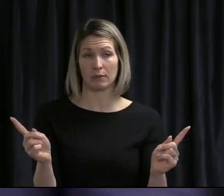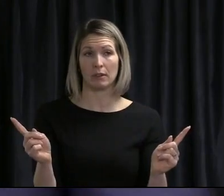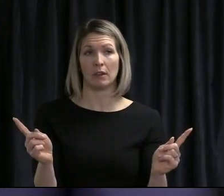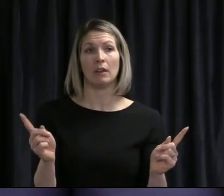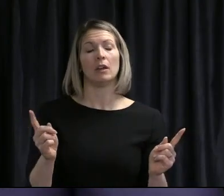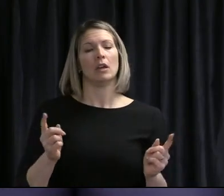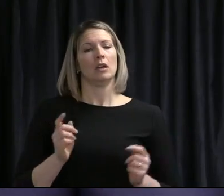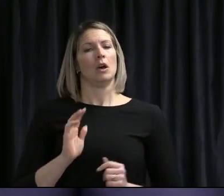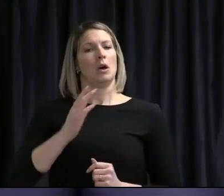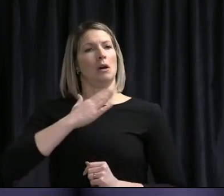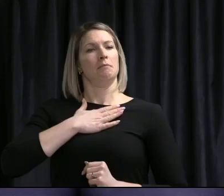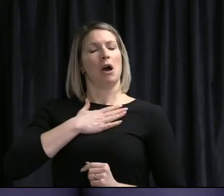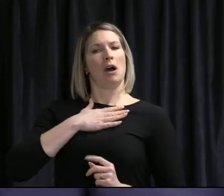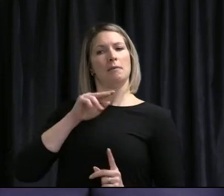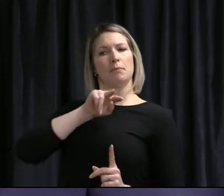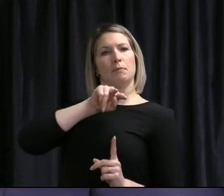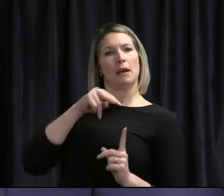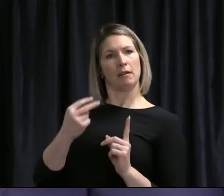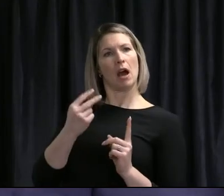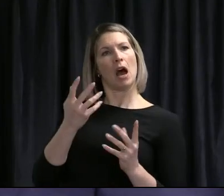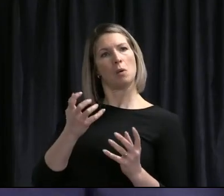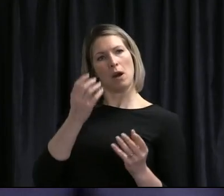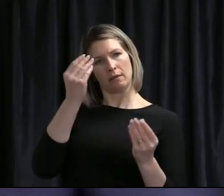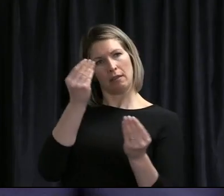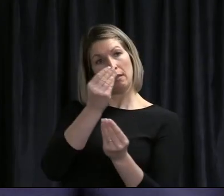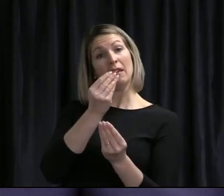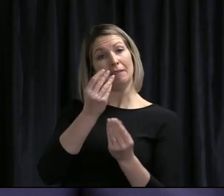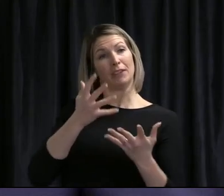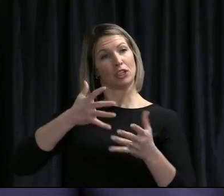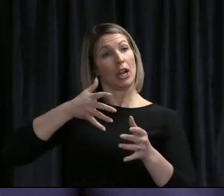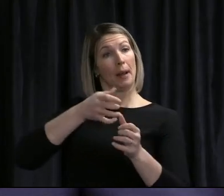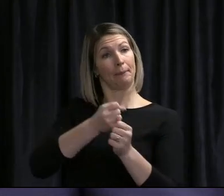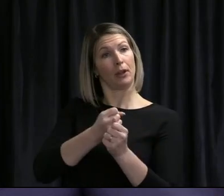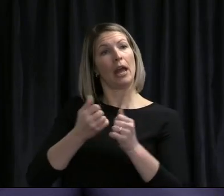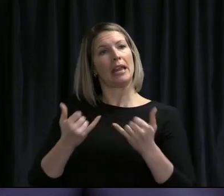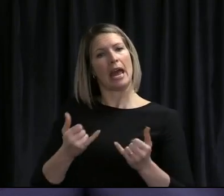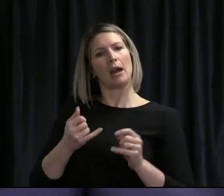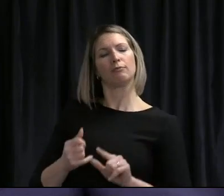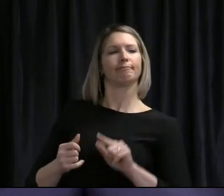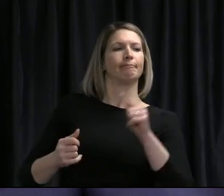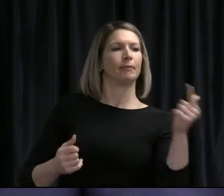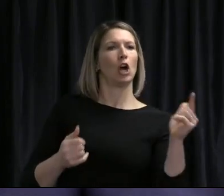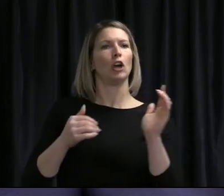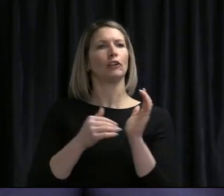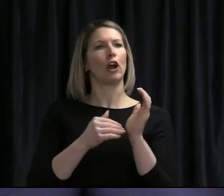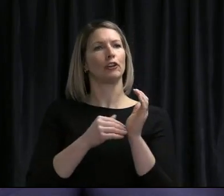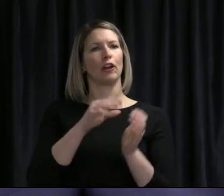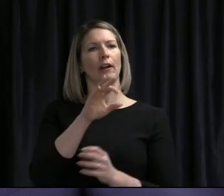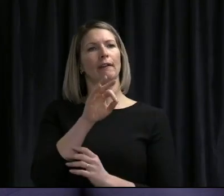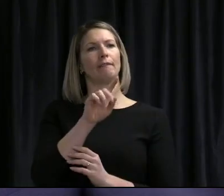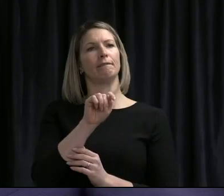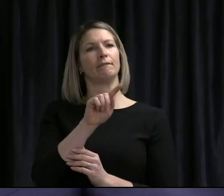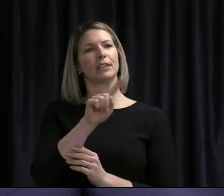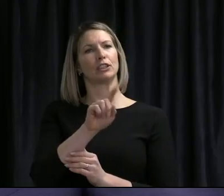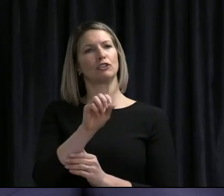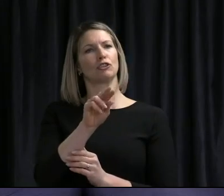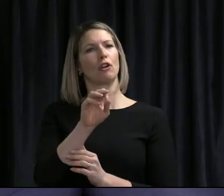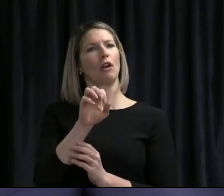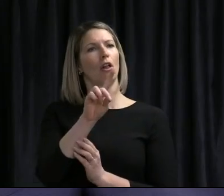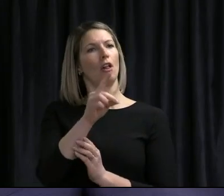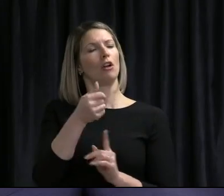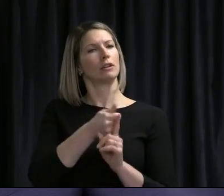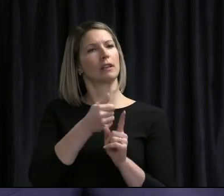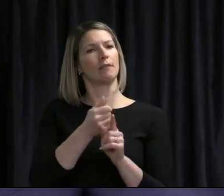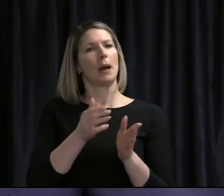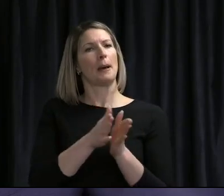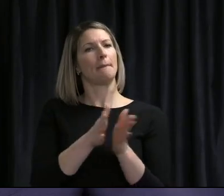a public health point of view, I'd like to turn it over to our Chief Medical Officer of Health, Dr. Fitzgerald, who is the public health